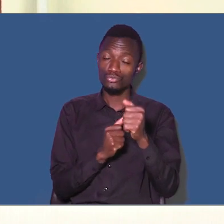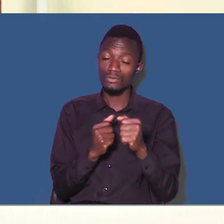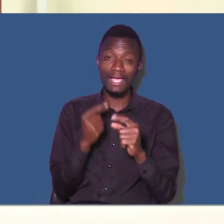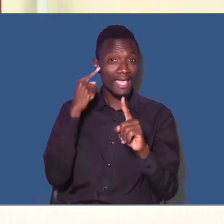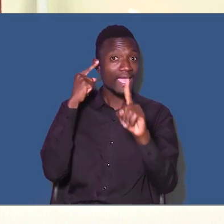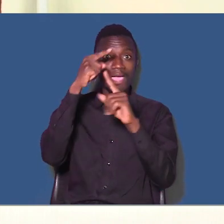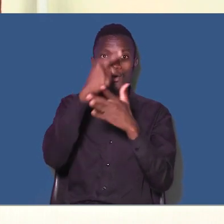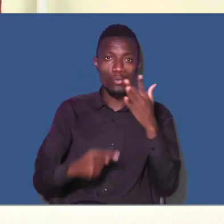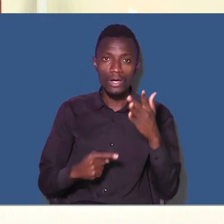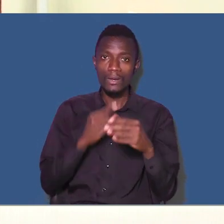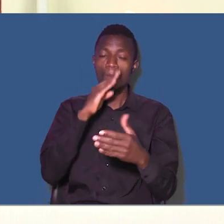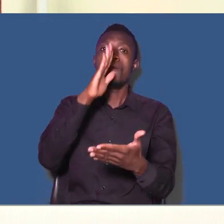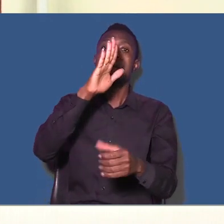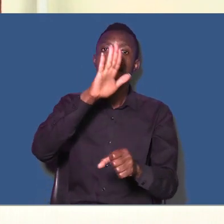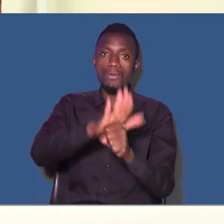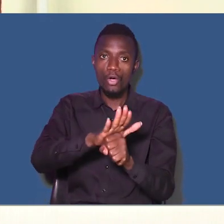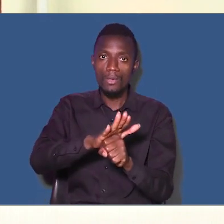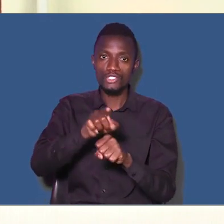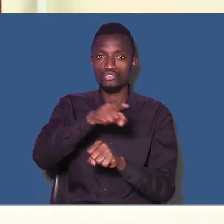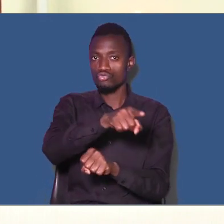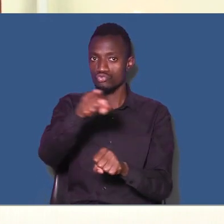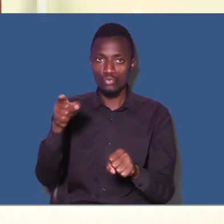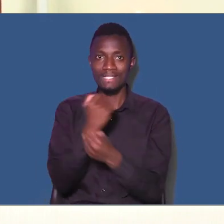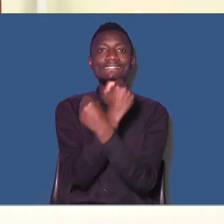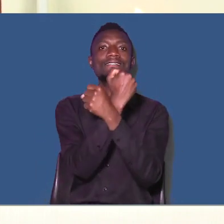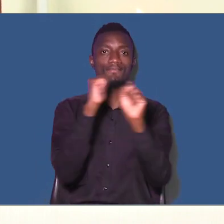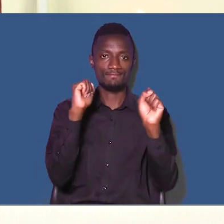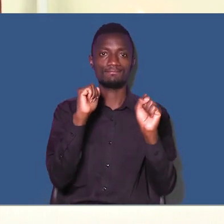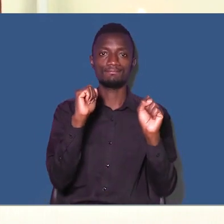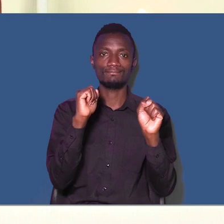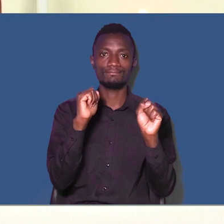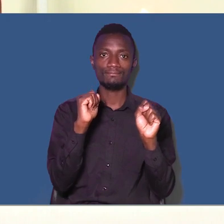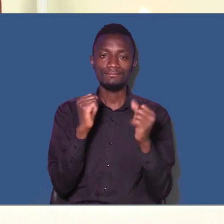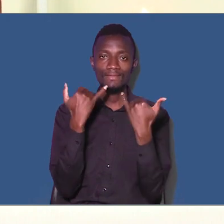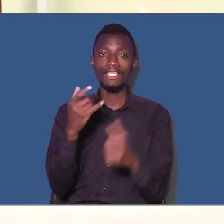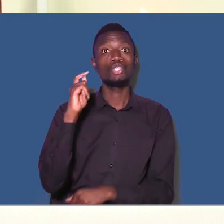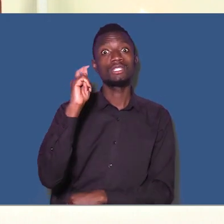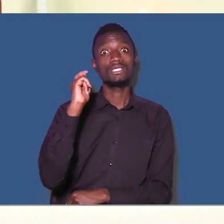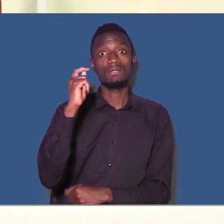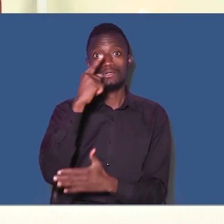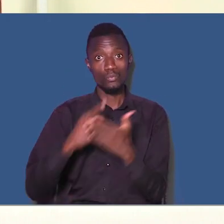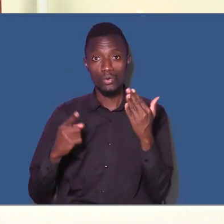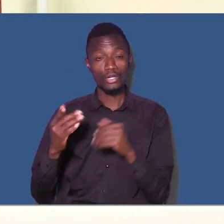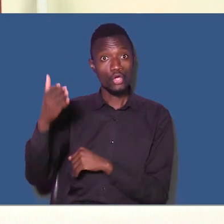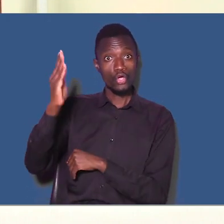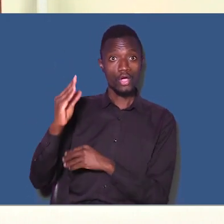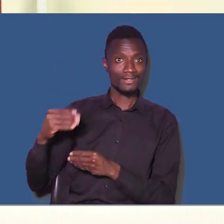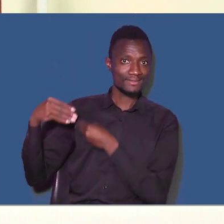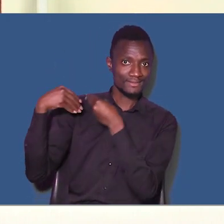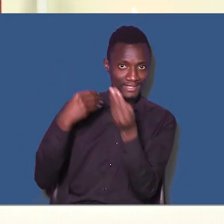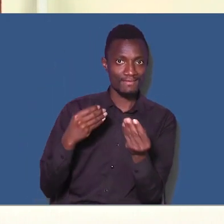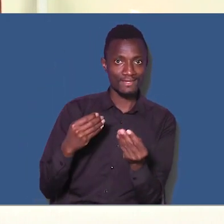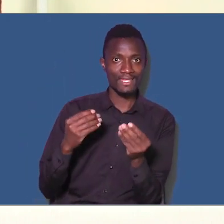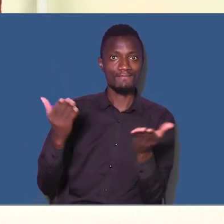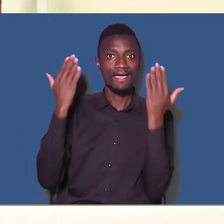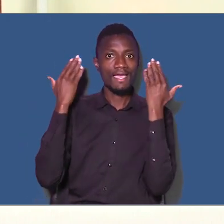what it says. "And this is the testimony. God has given us eternal life, and this life is in his Son. Whoever has the